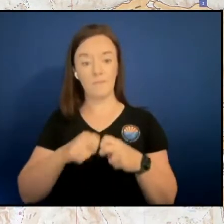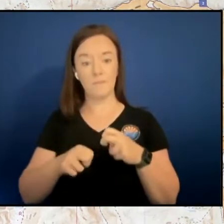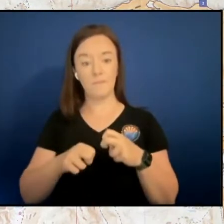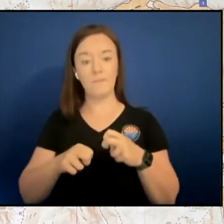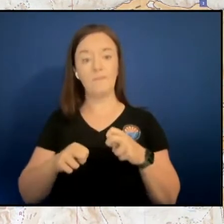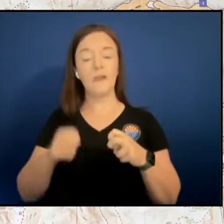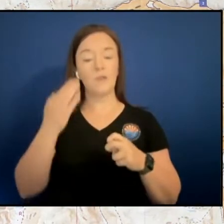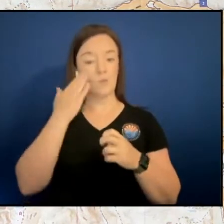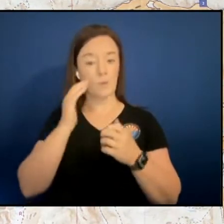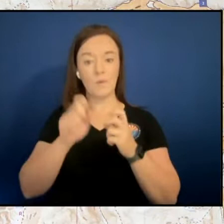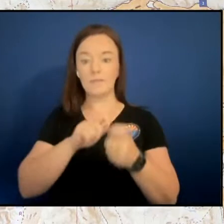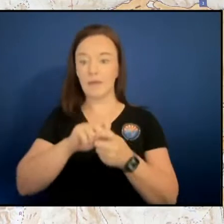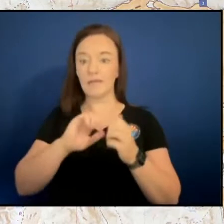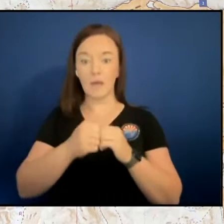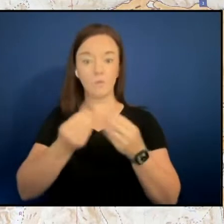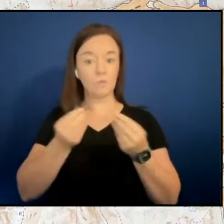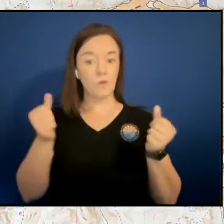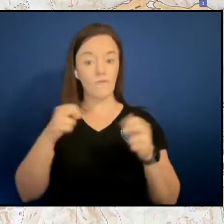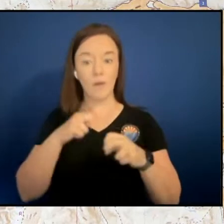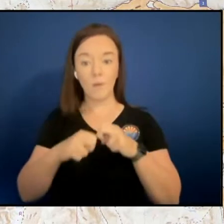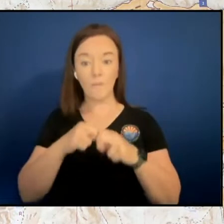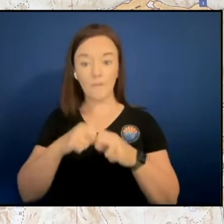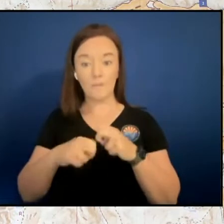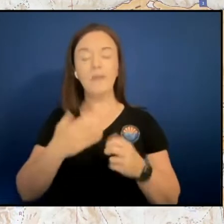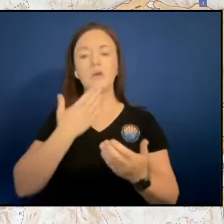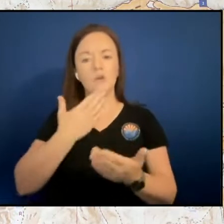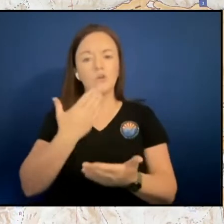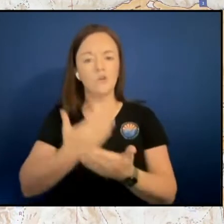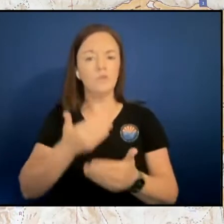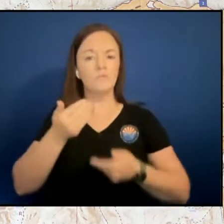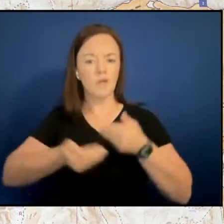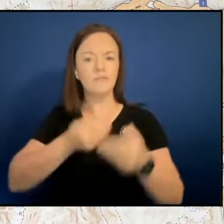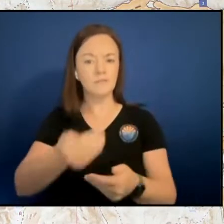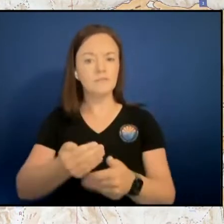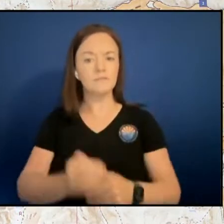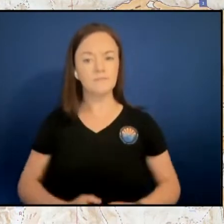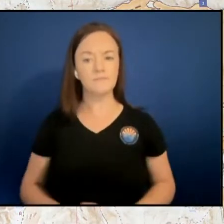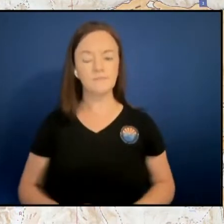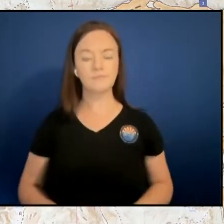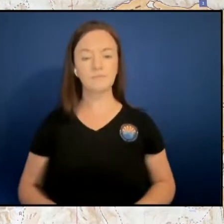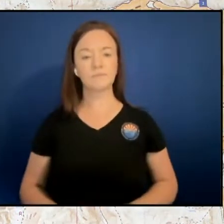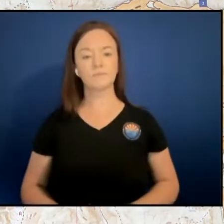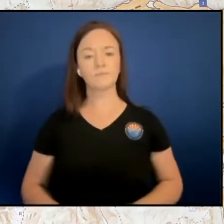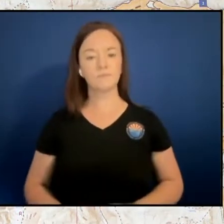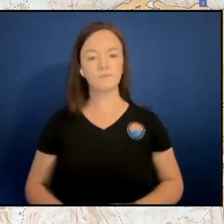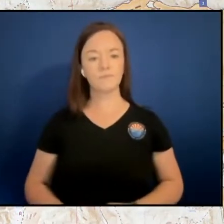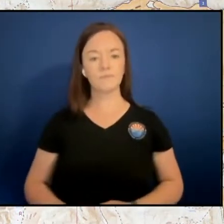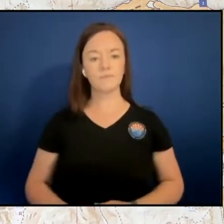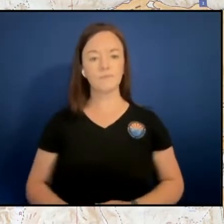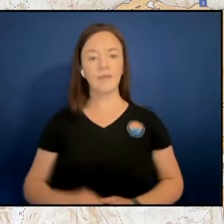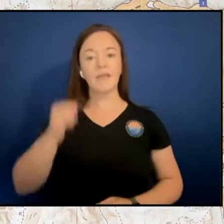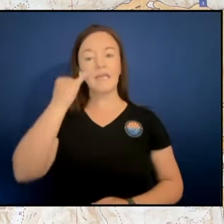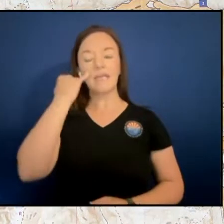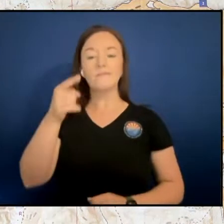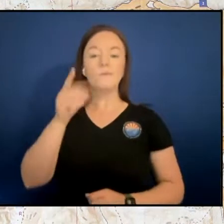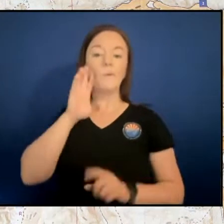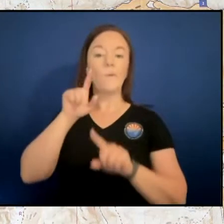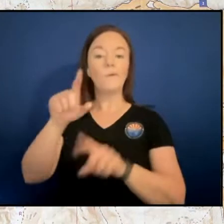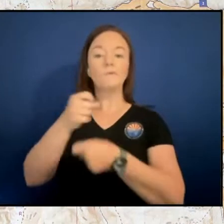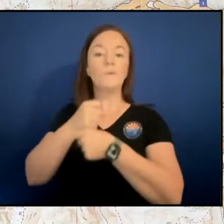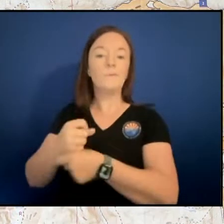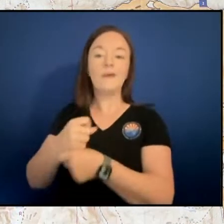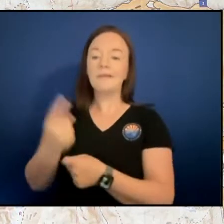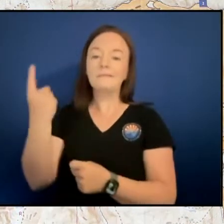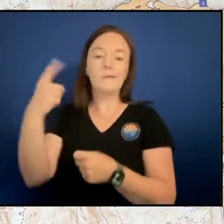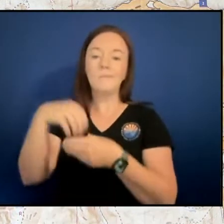do to solve the problem, it's a good process. If you're going to make widgets in a factory, or you're going to